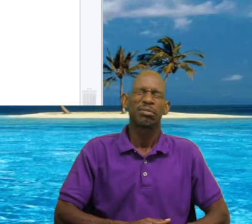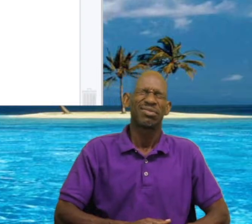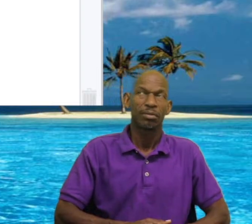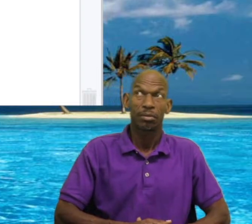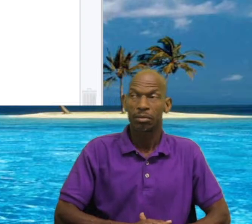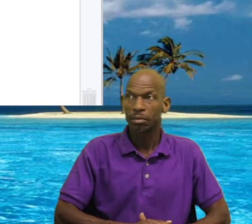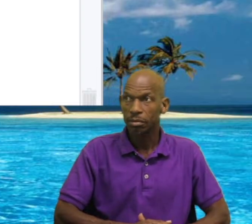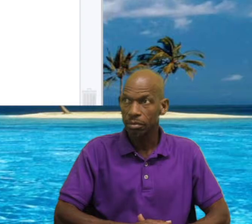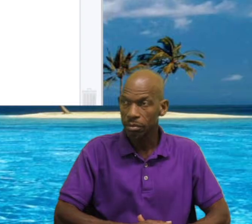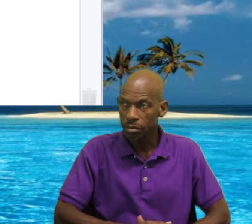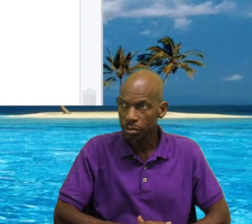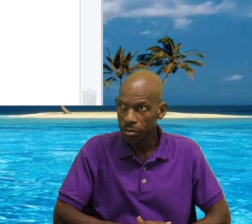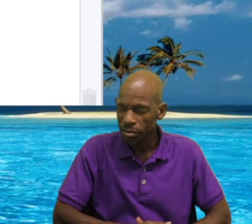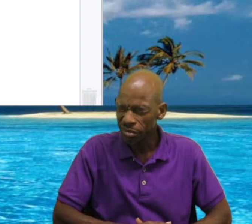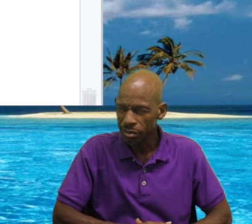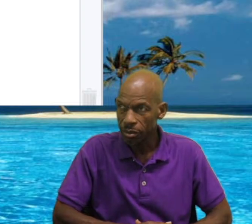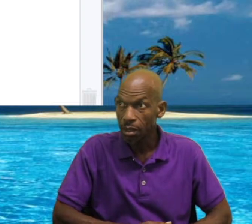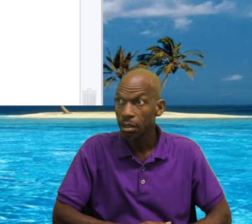but